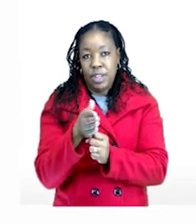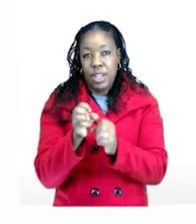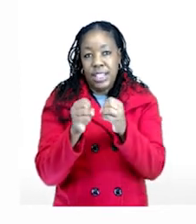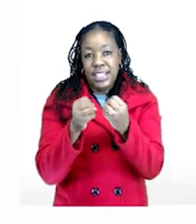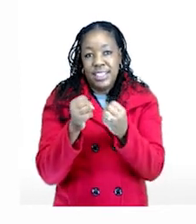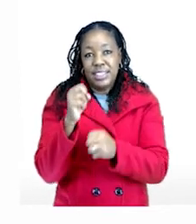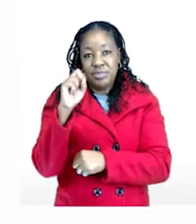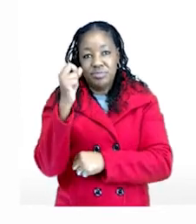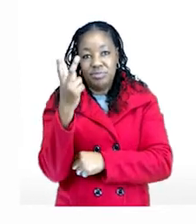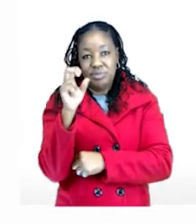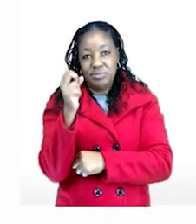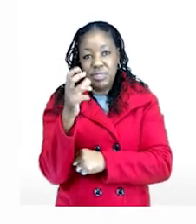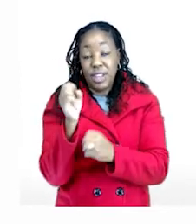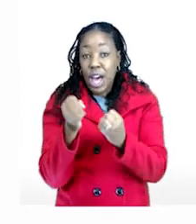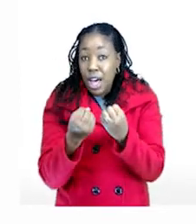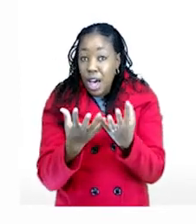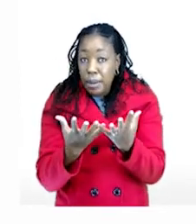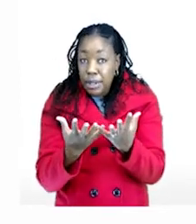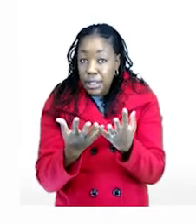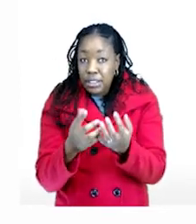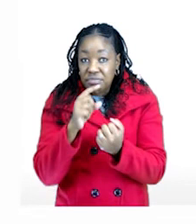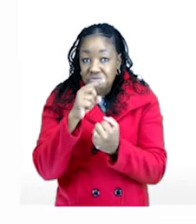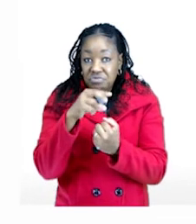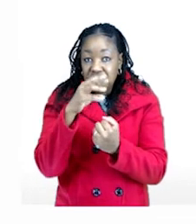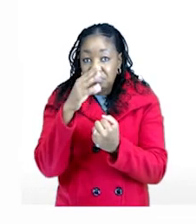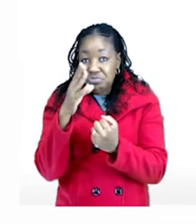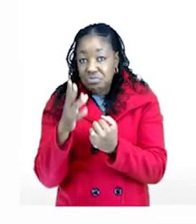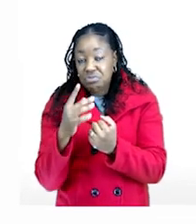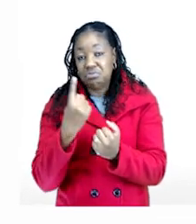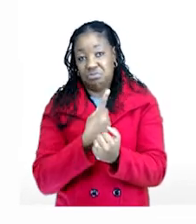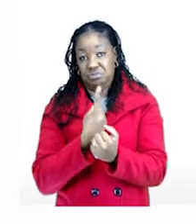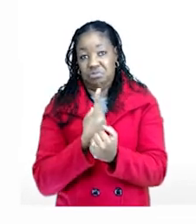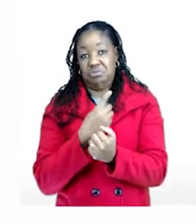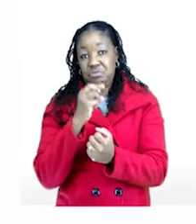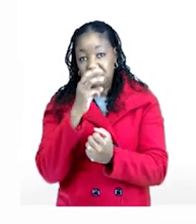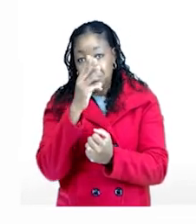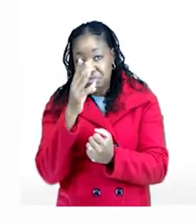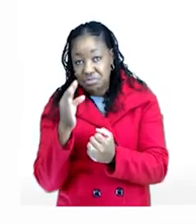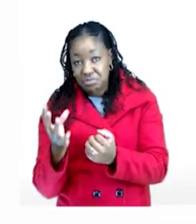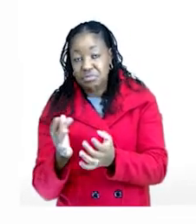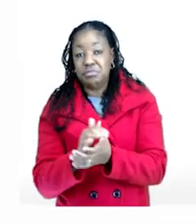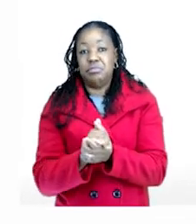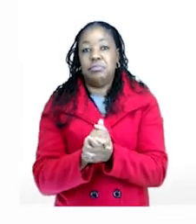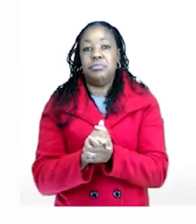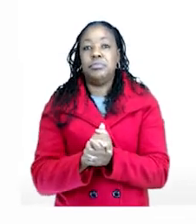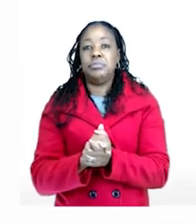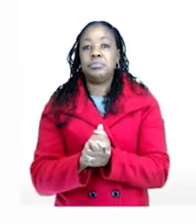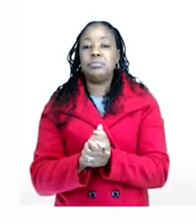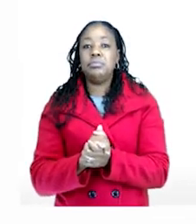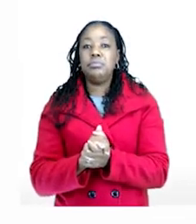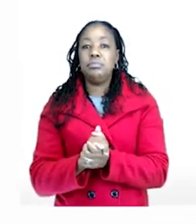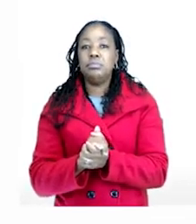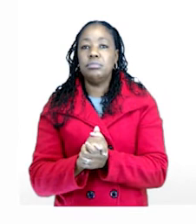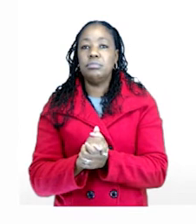are there in the middle ball? Count and point as you count the